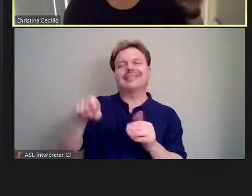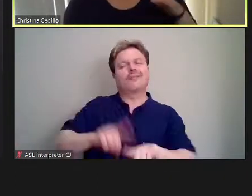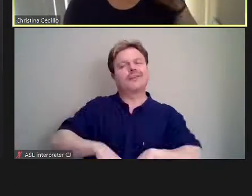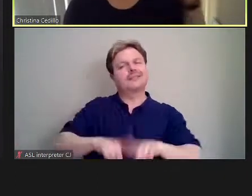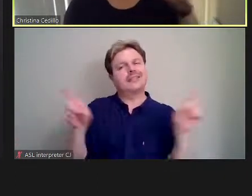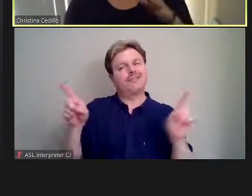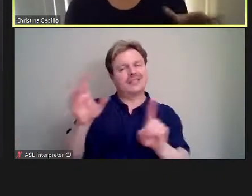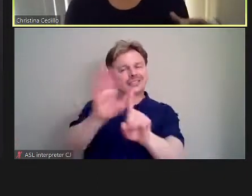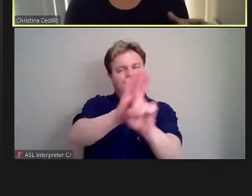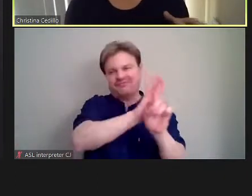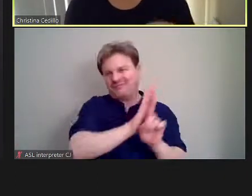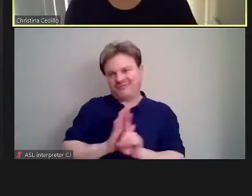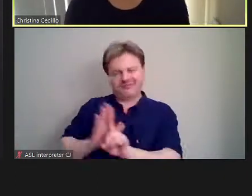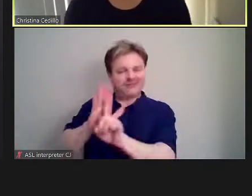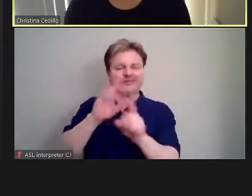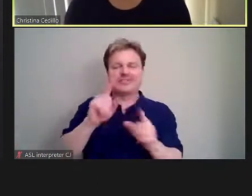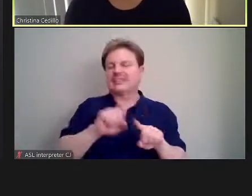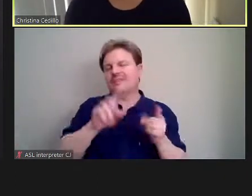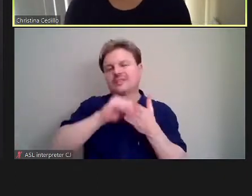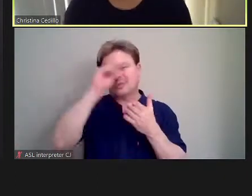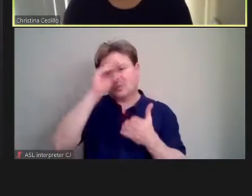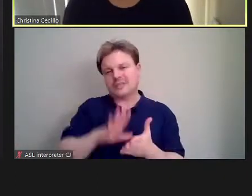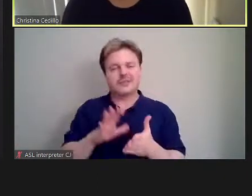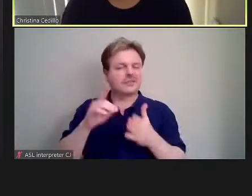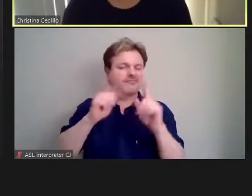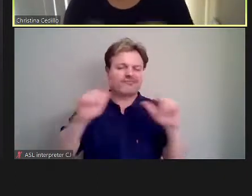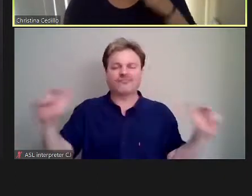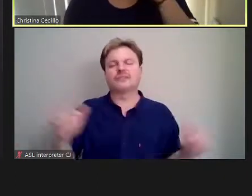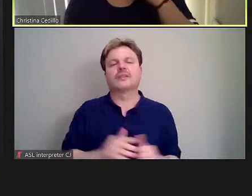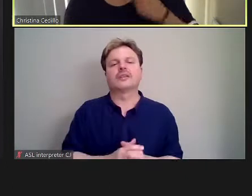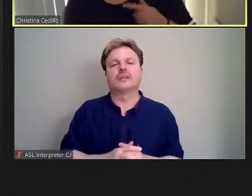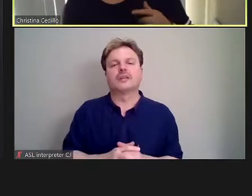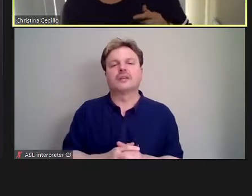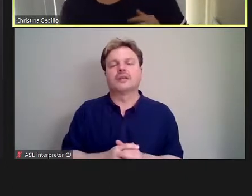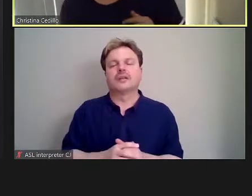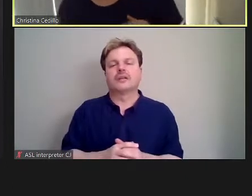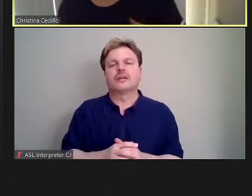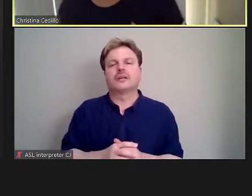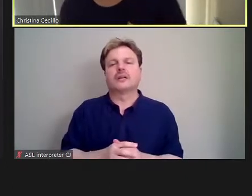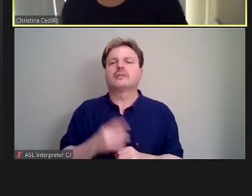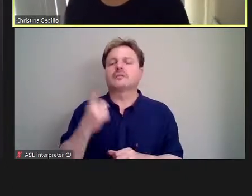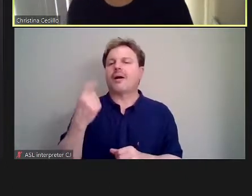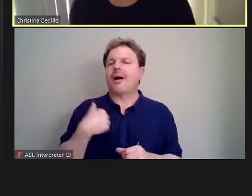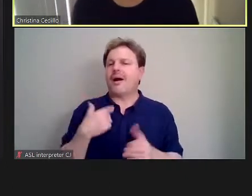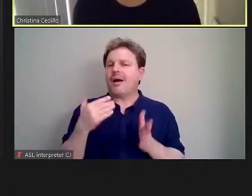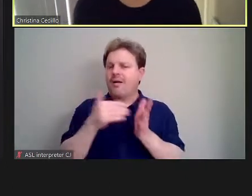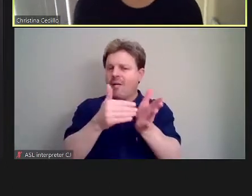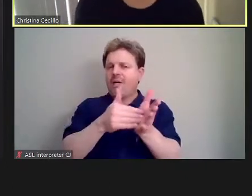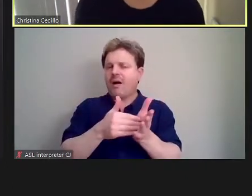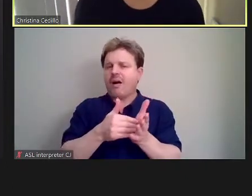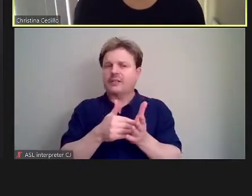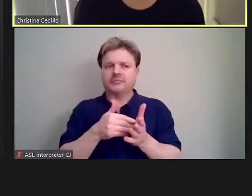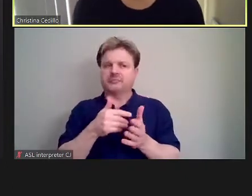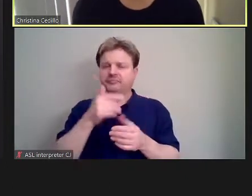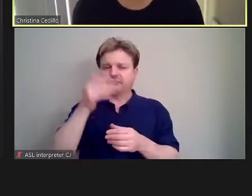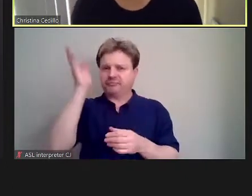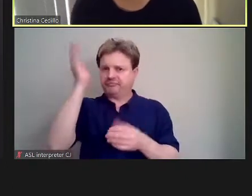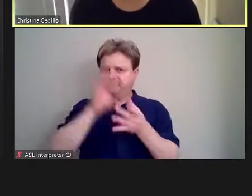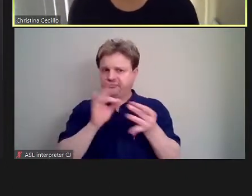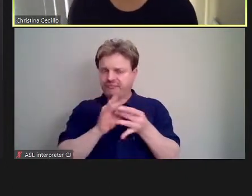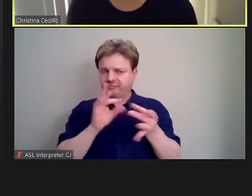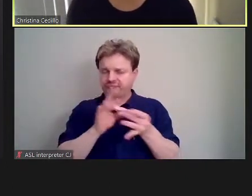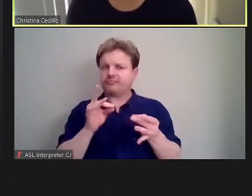different for different students. So one of the things that I often talk to my students about in